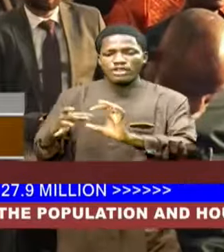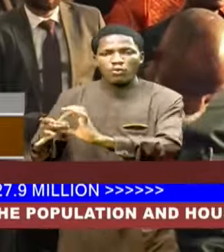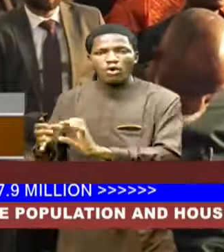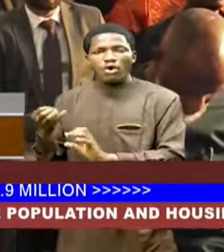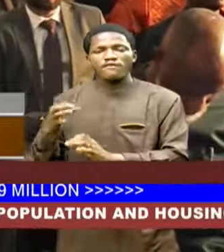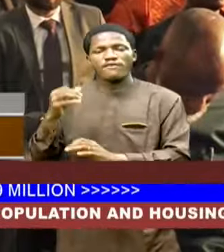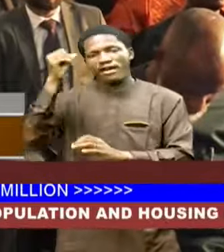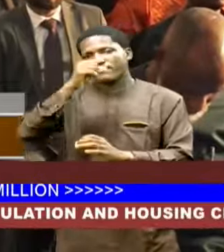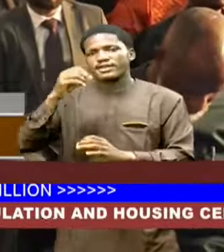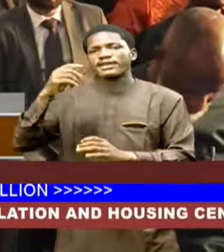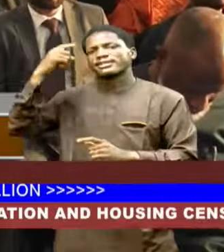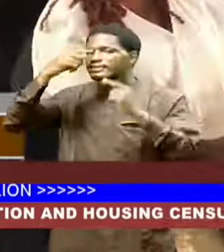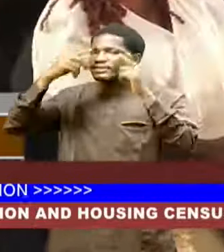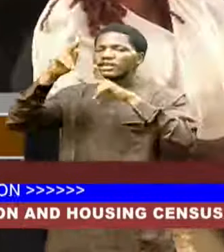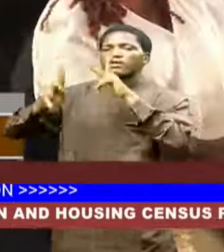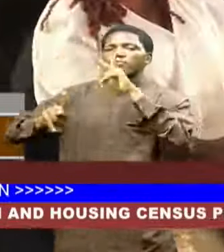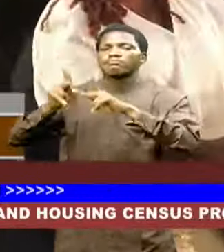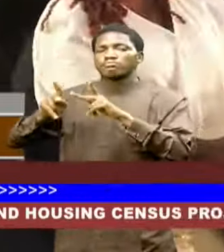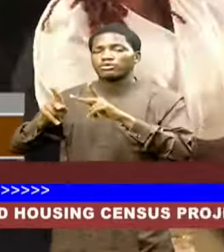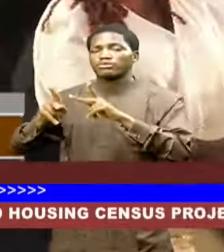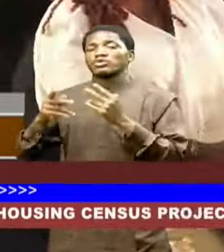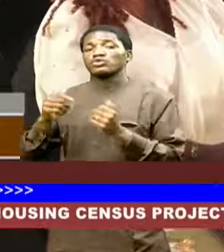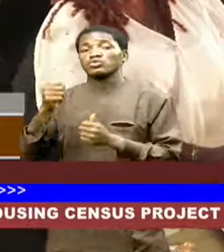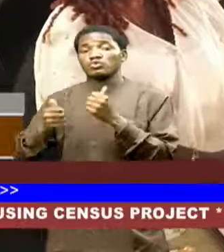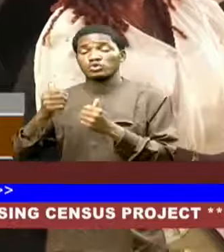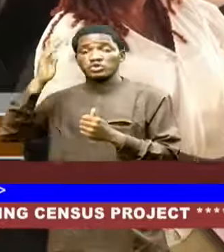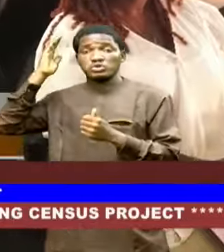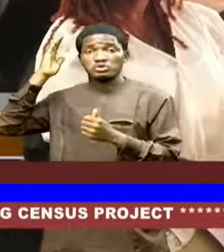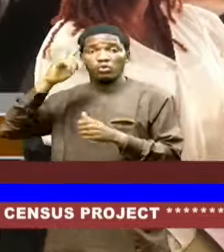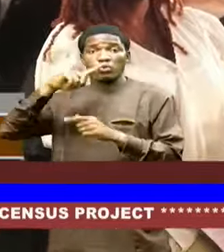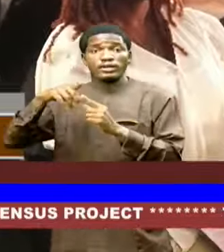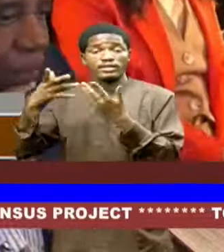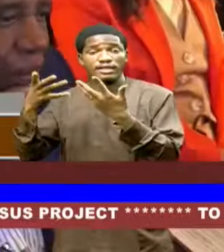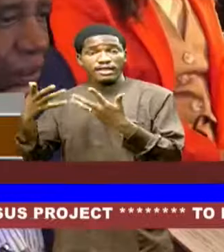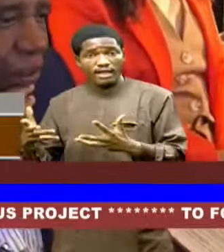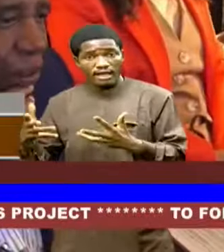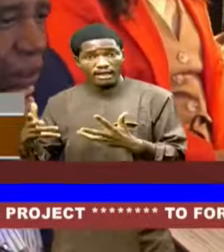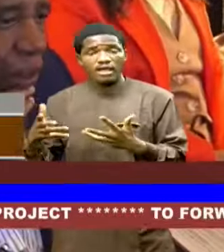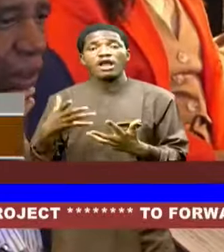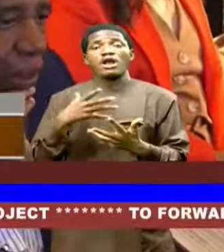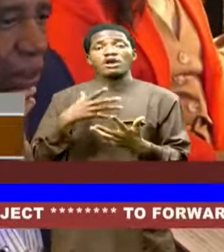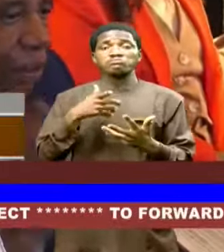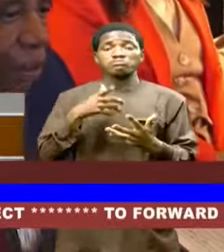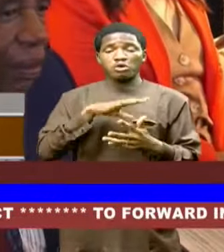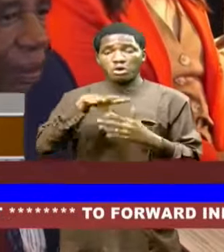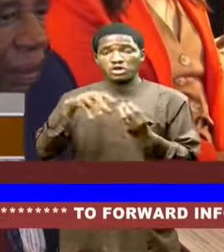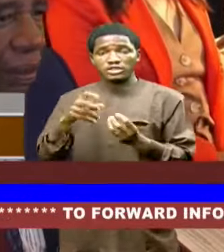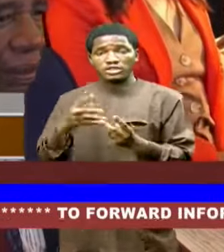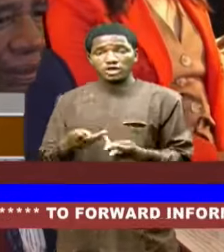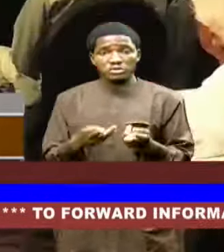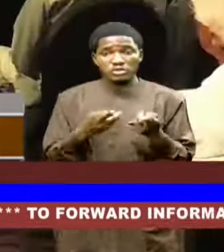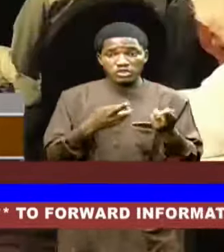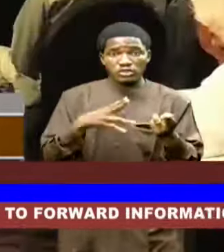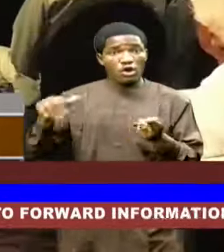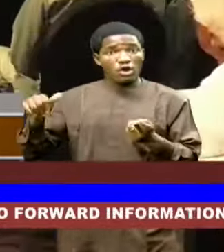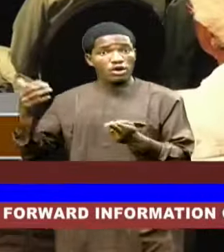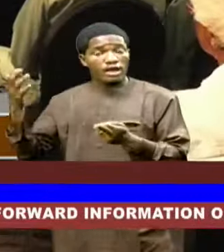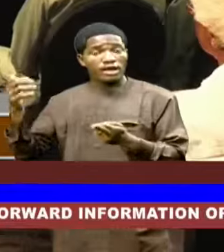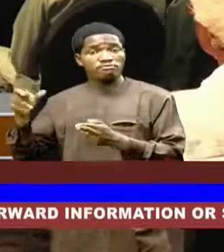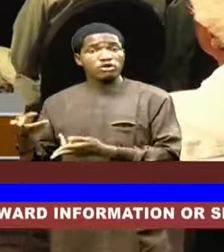that recommendations reached at the end of the dialogue, as well as previous and subsequent recommendations, are implemented by